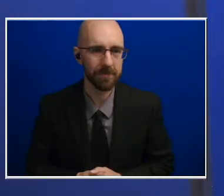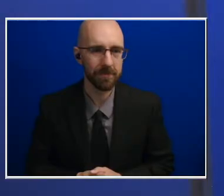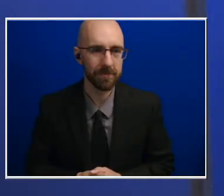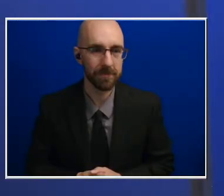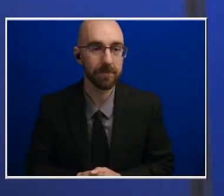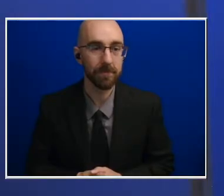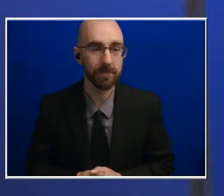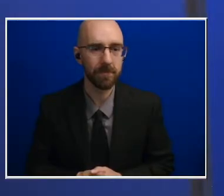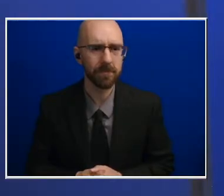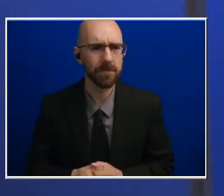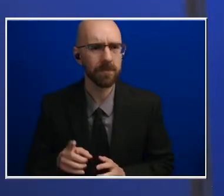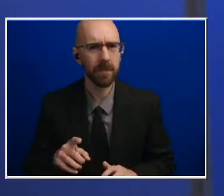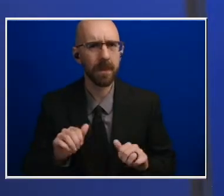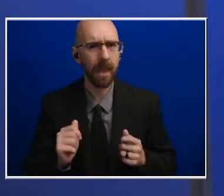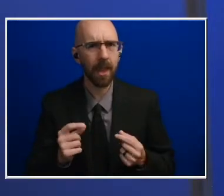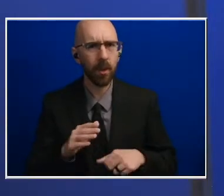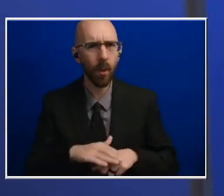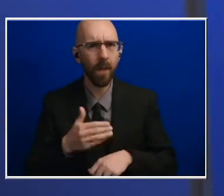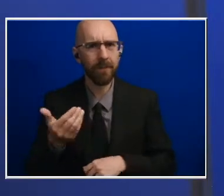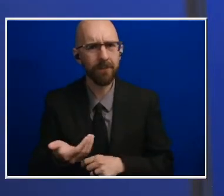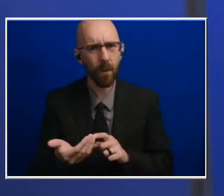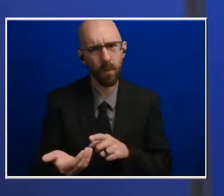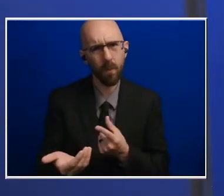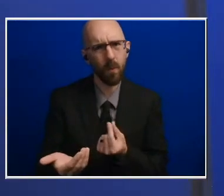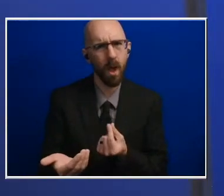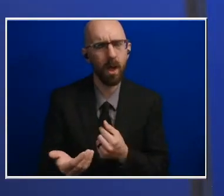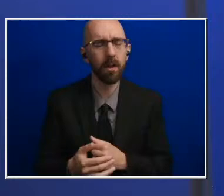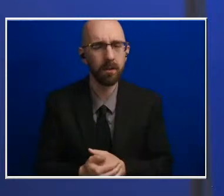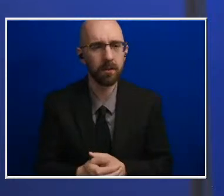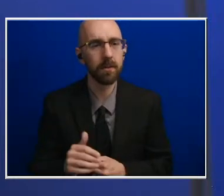to do on the phone? I'm able to, like if I'm getting